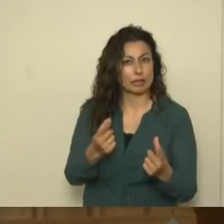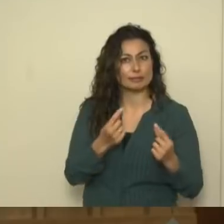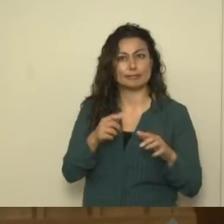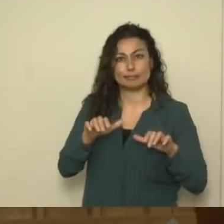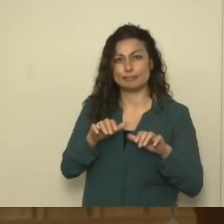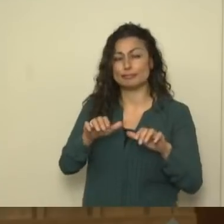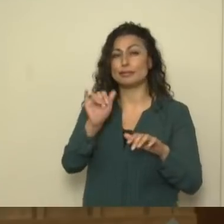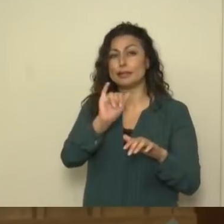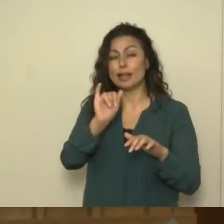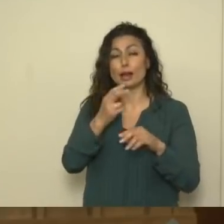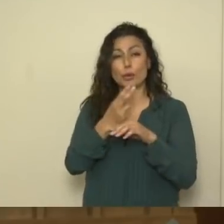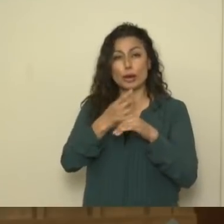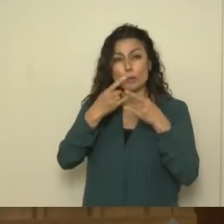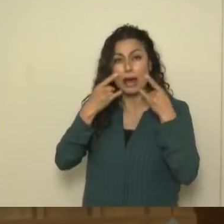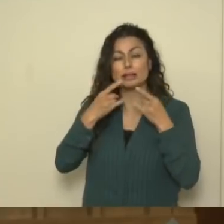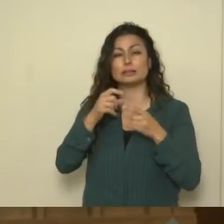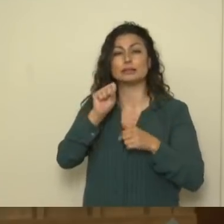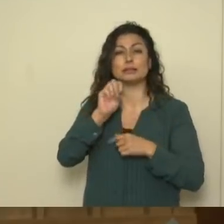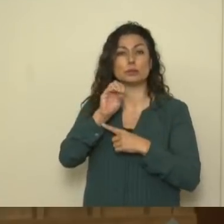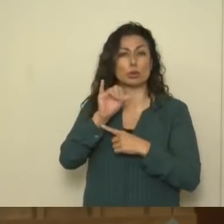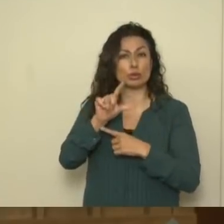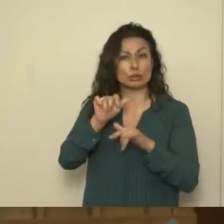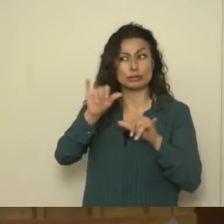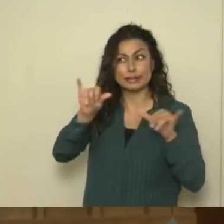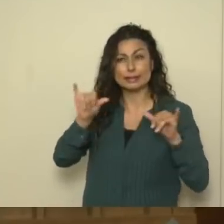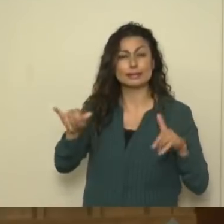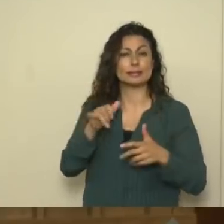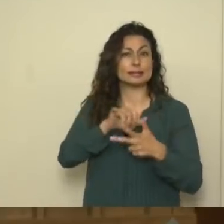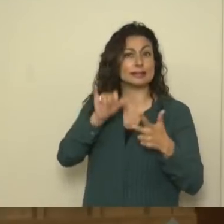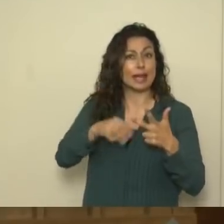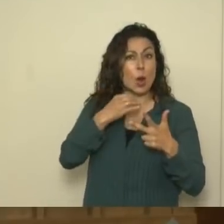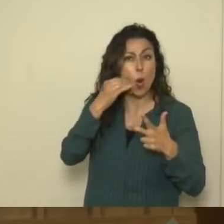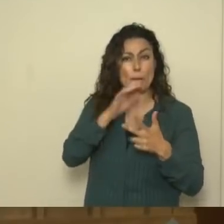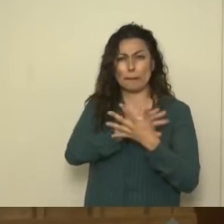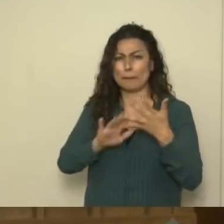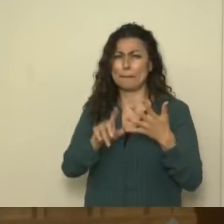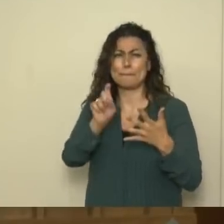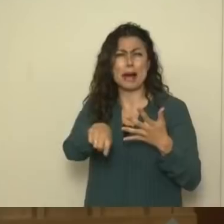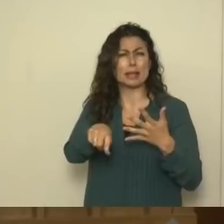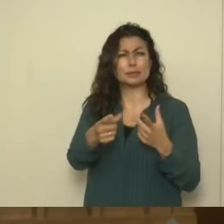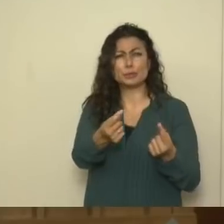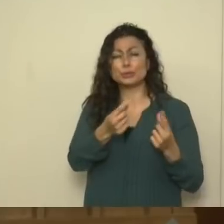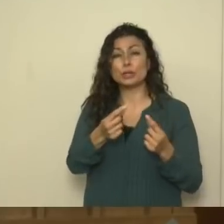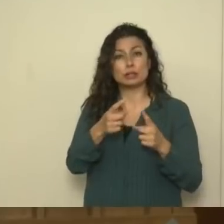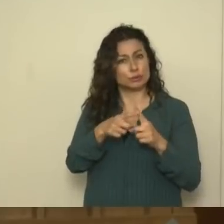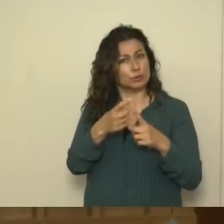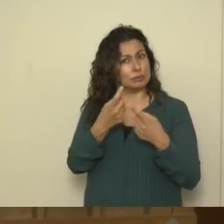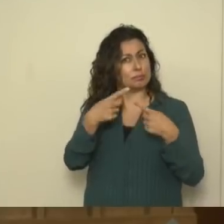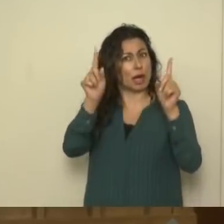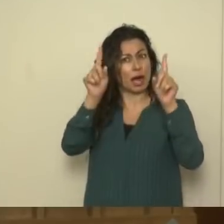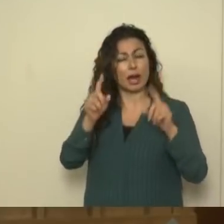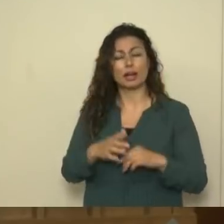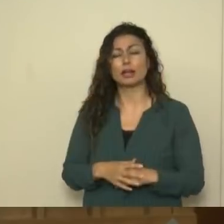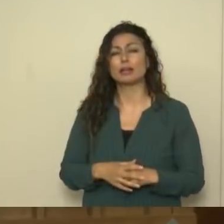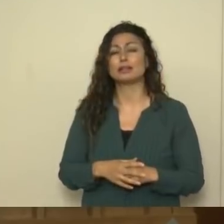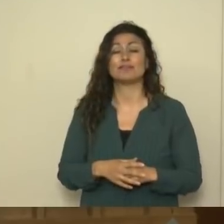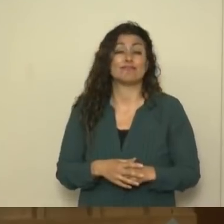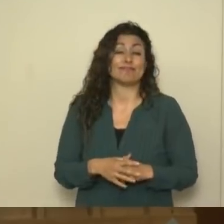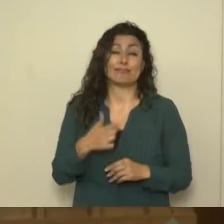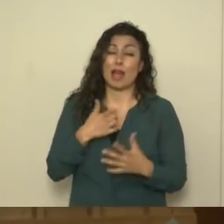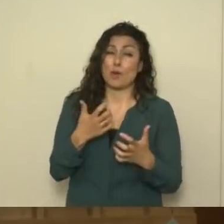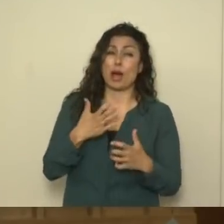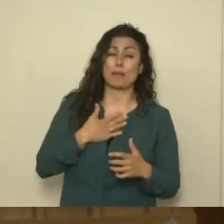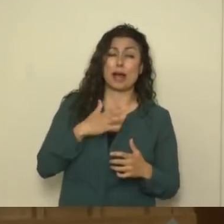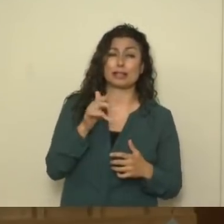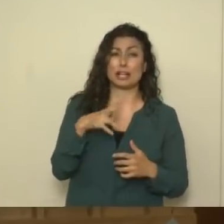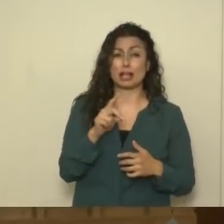masks, socially distancing, staying home unless necessary. We all have to do that to make this work. I want my child